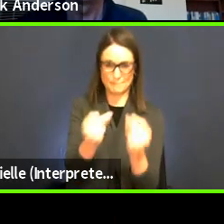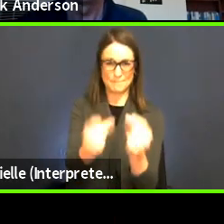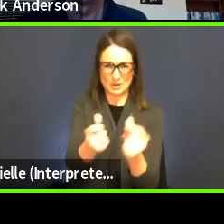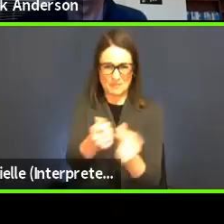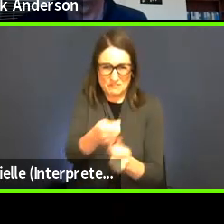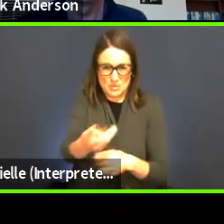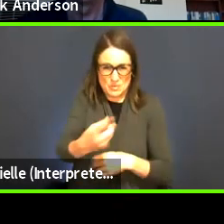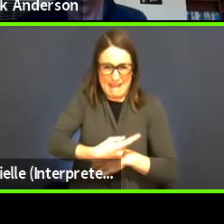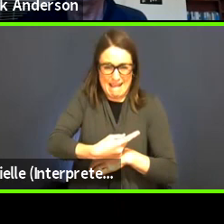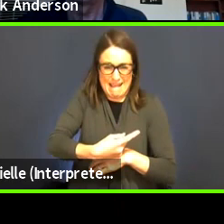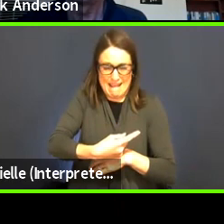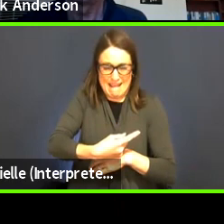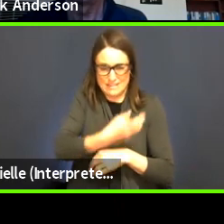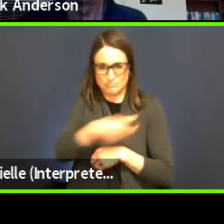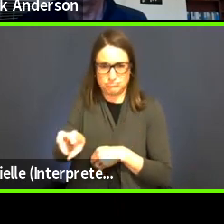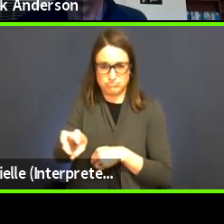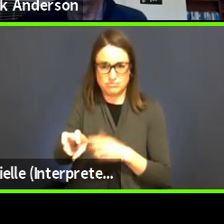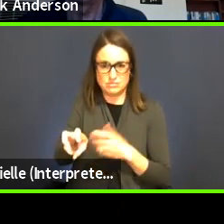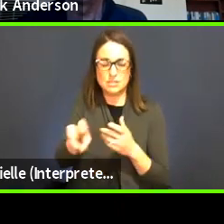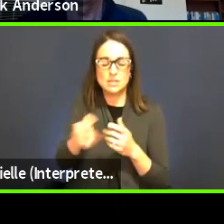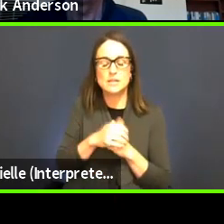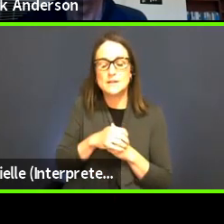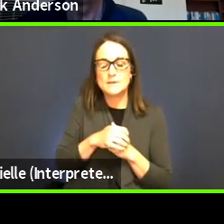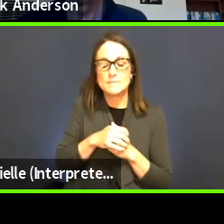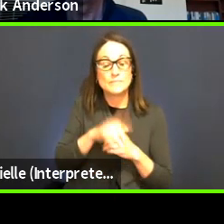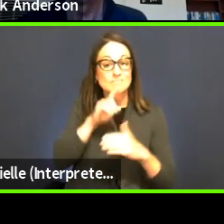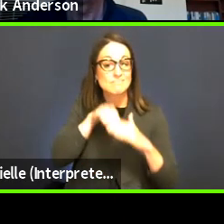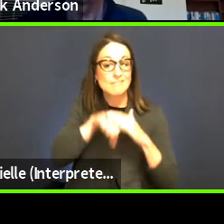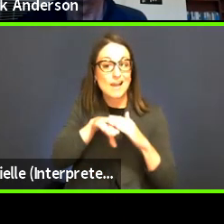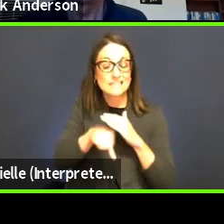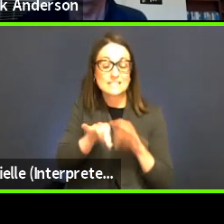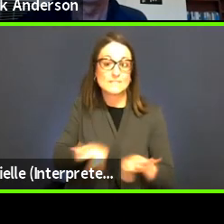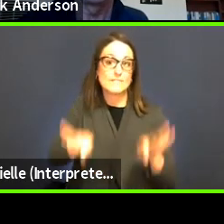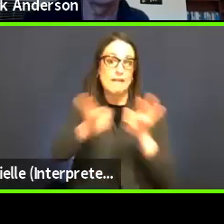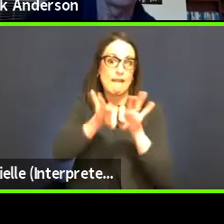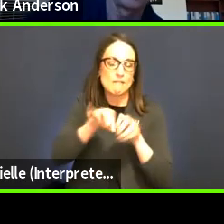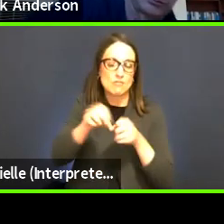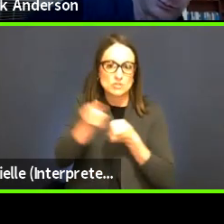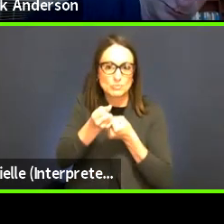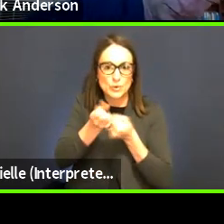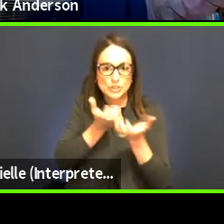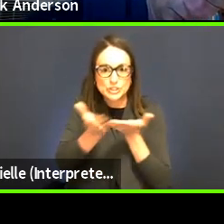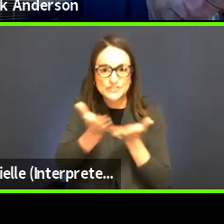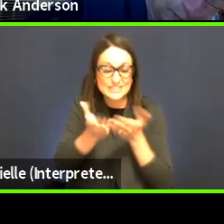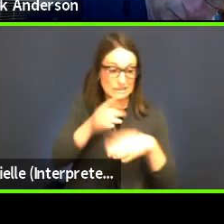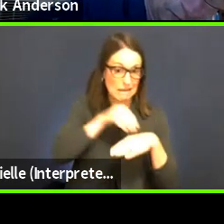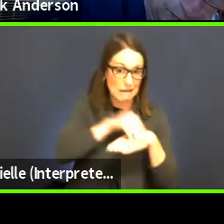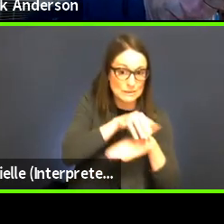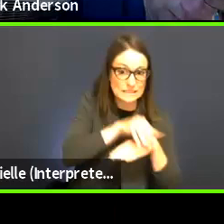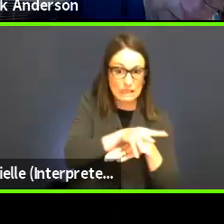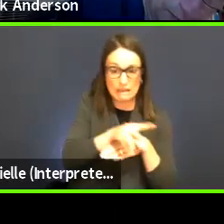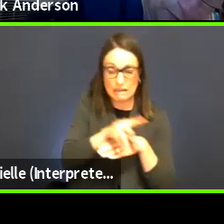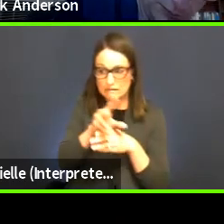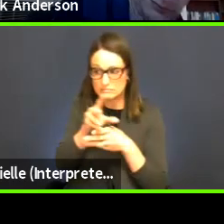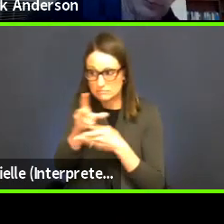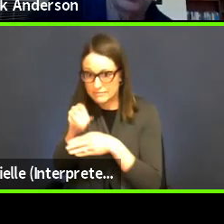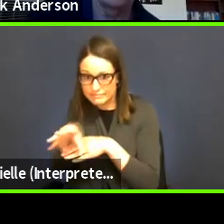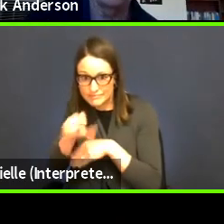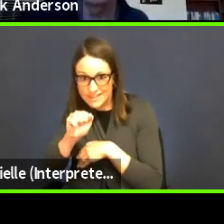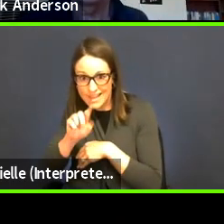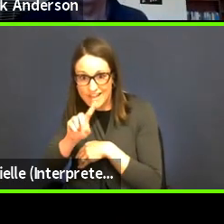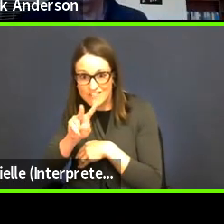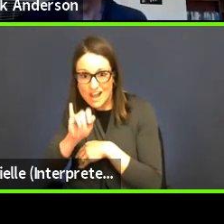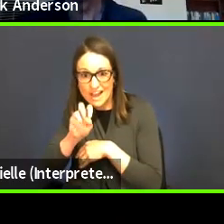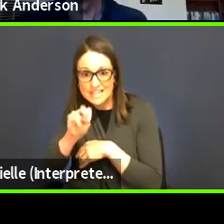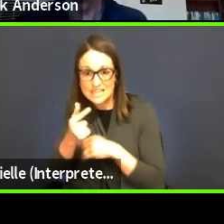to access vital support services like counseling and advising, providing student engagement opportunities while most of our students